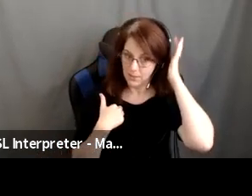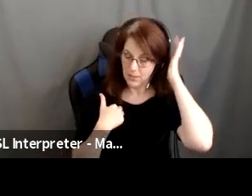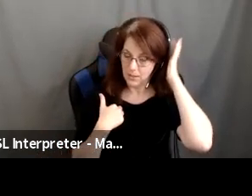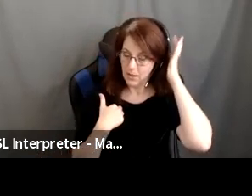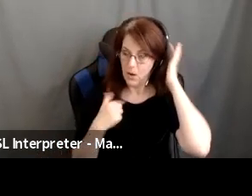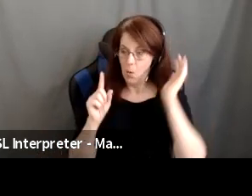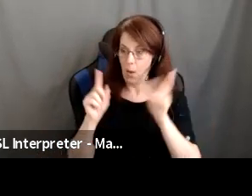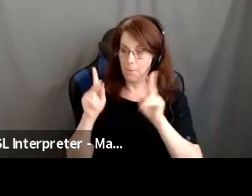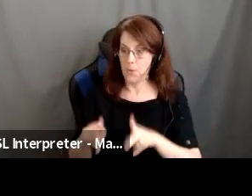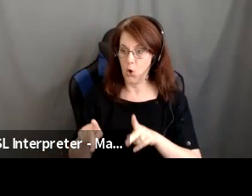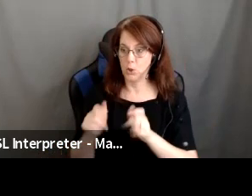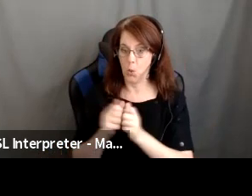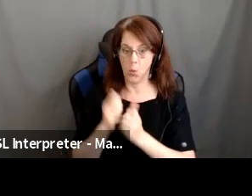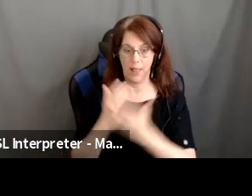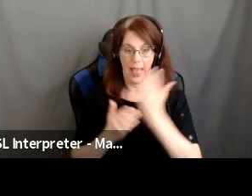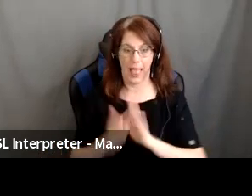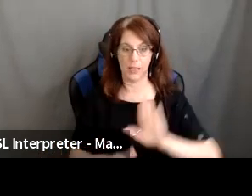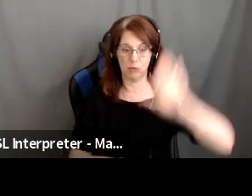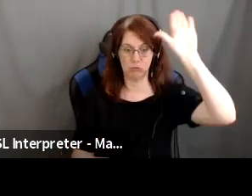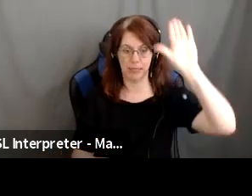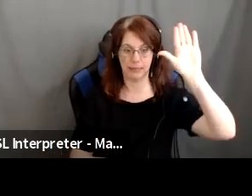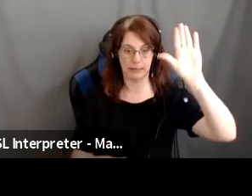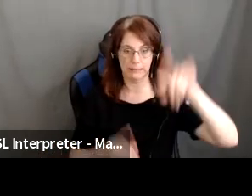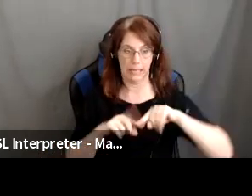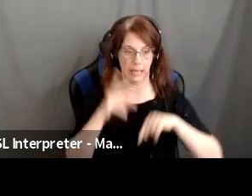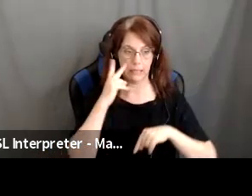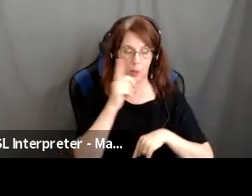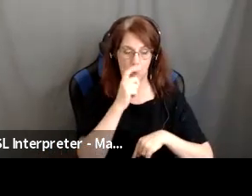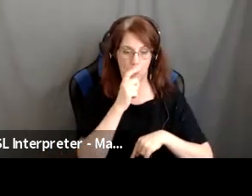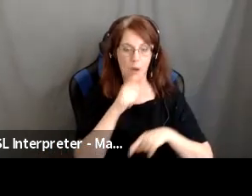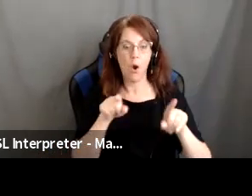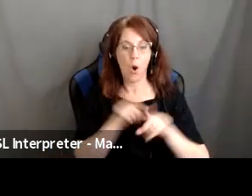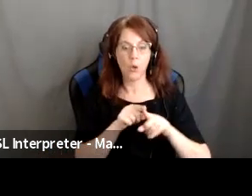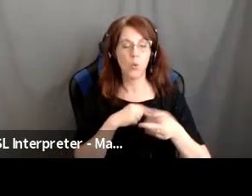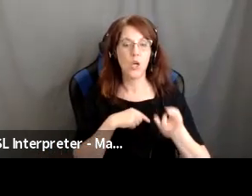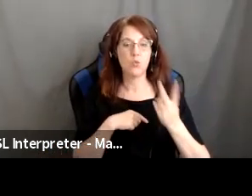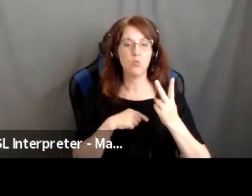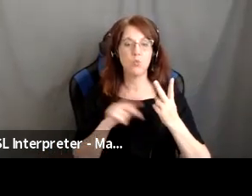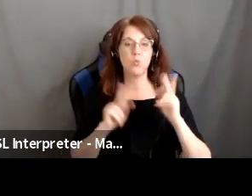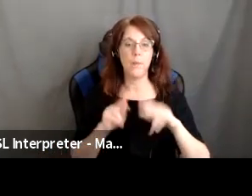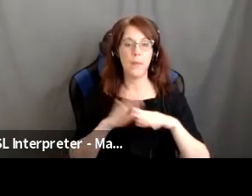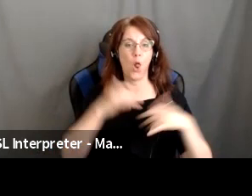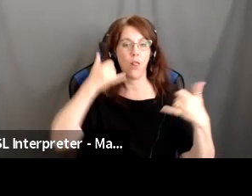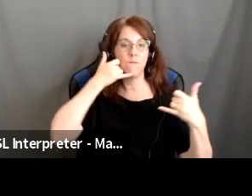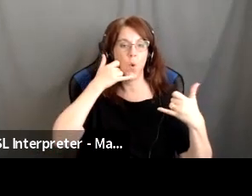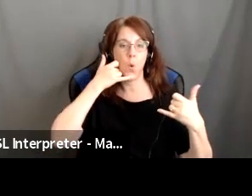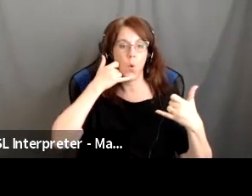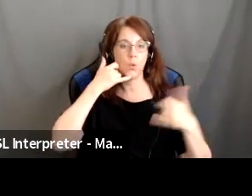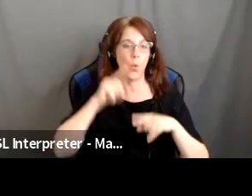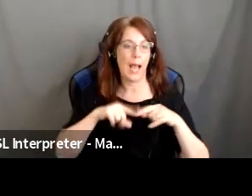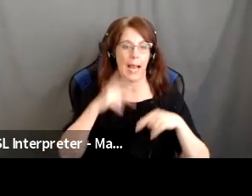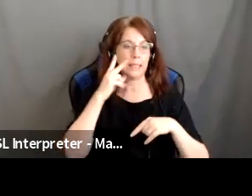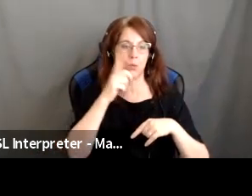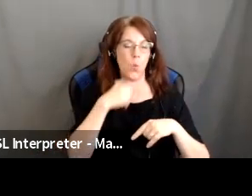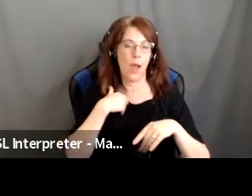person with a hand raised. I can't see who it is. And we also have 2 people on the phone. So I can't see who has their